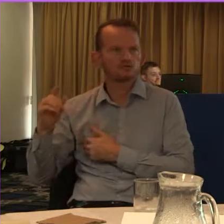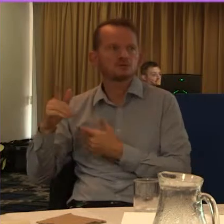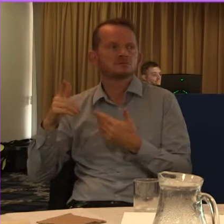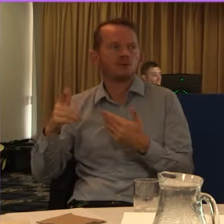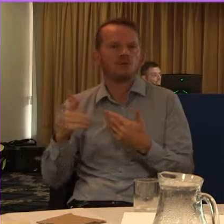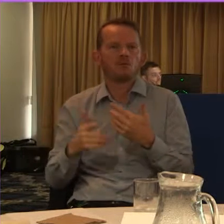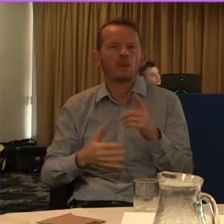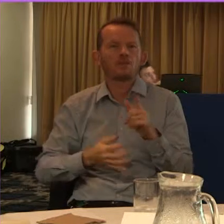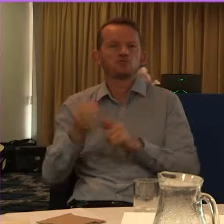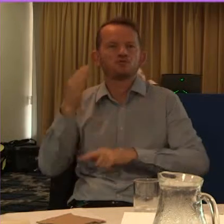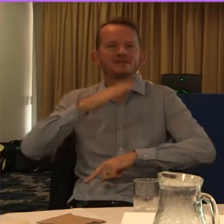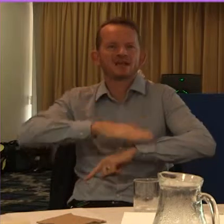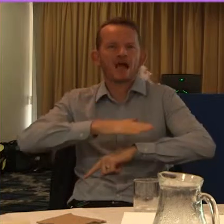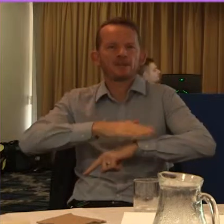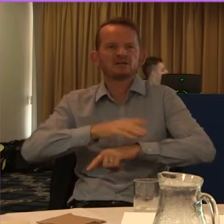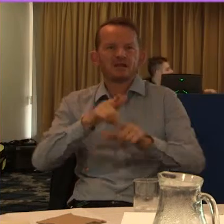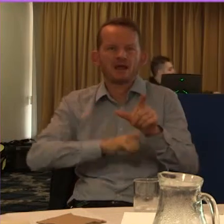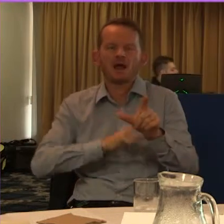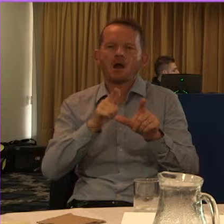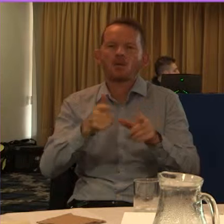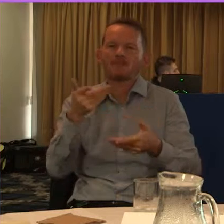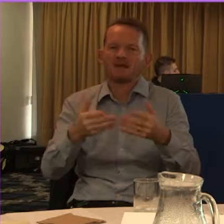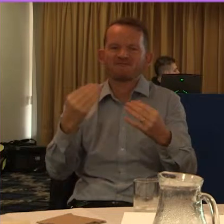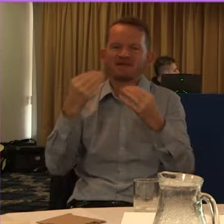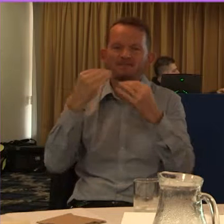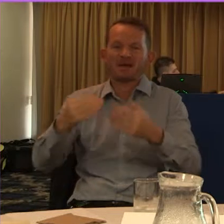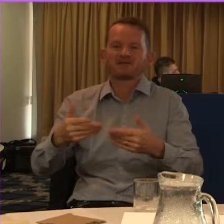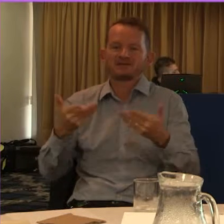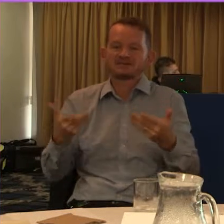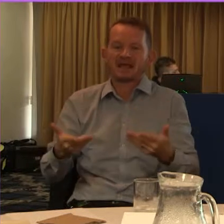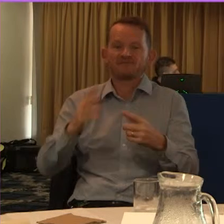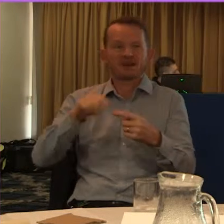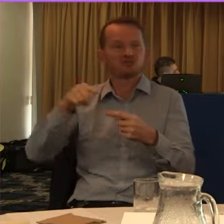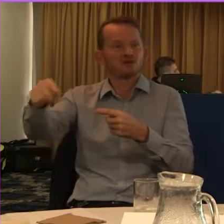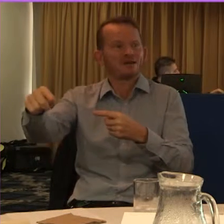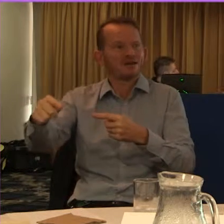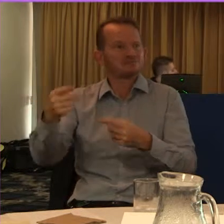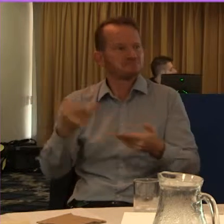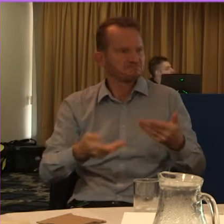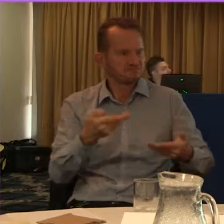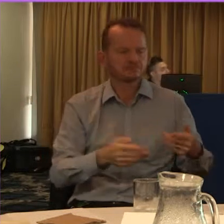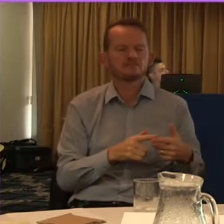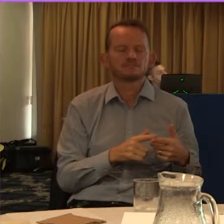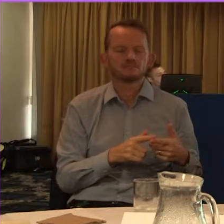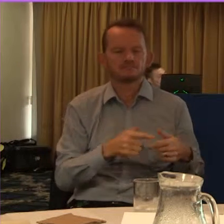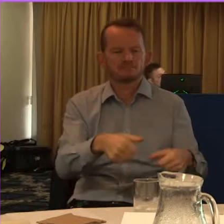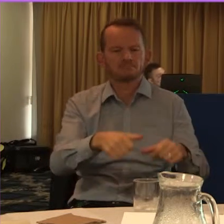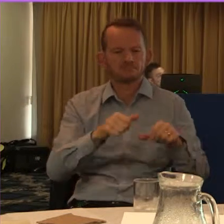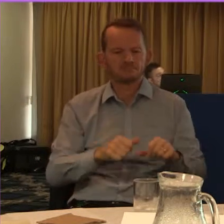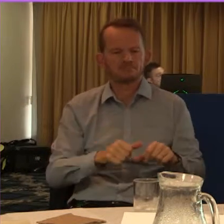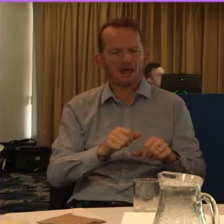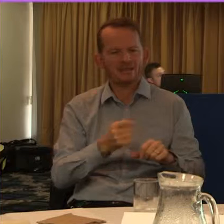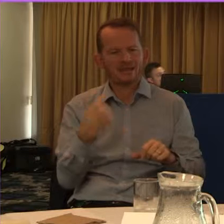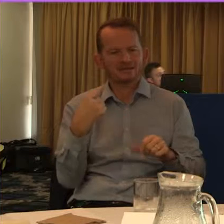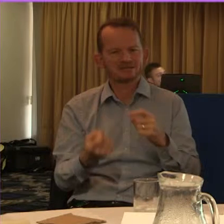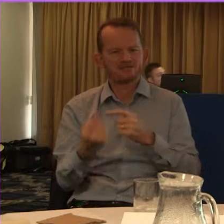And so hopefully we've improved the timing. So we'll look at that and compare the feedback from today for the future as well. And I think also